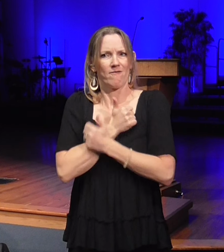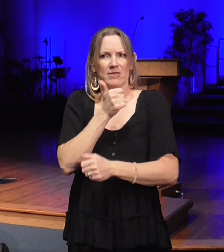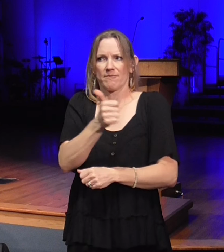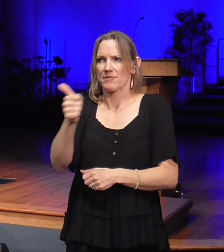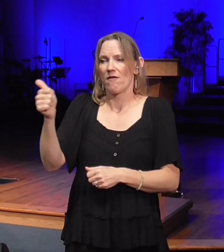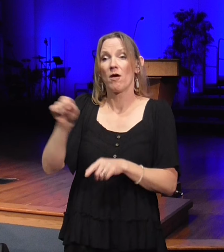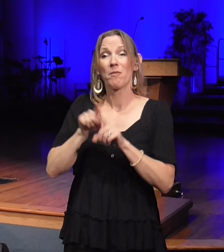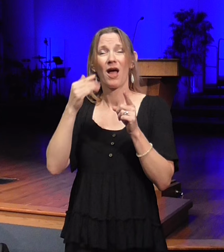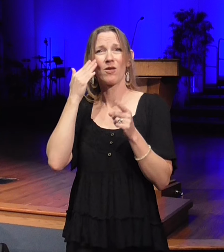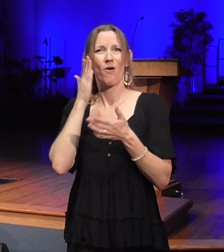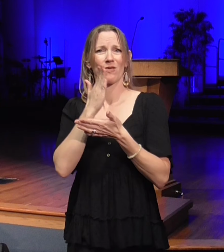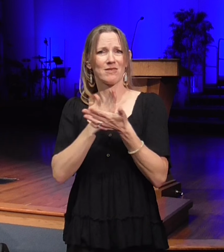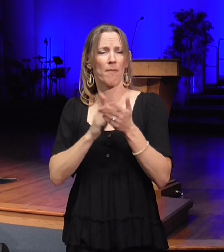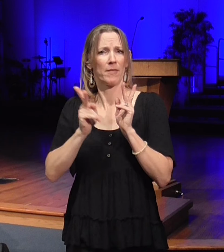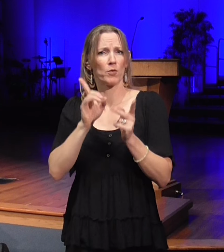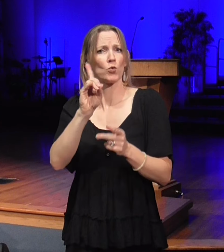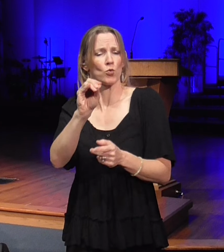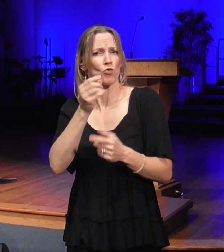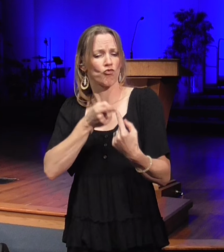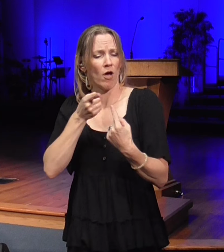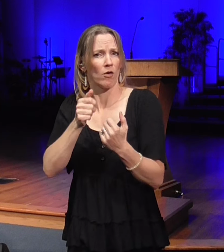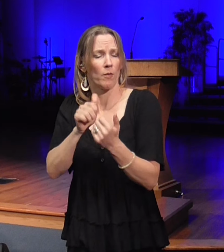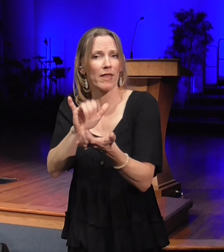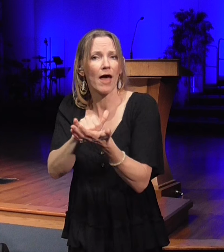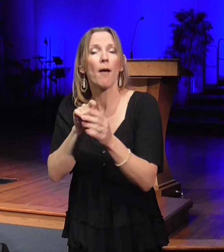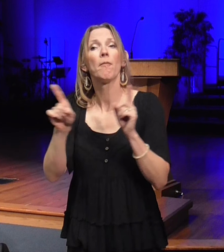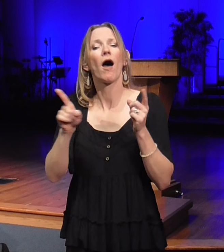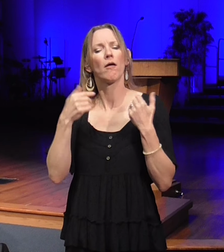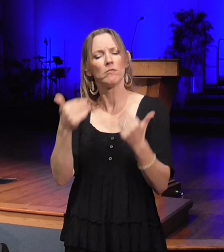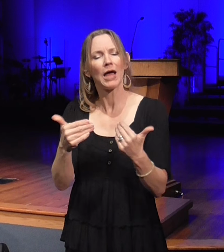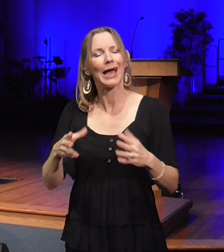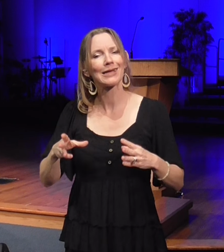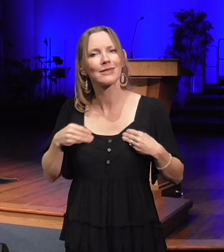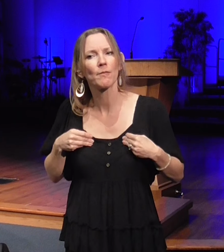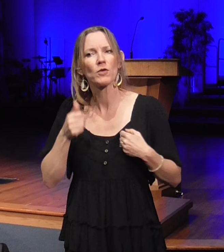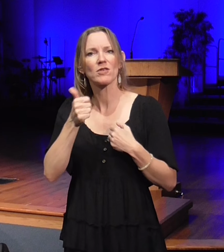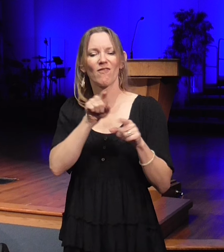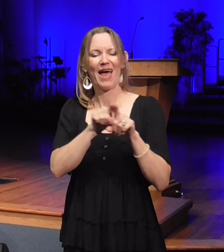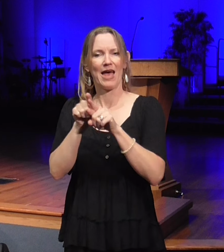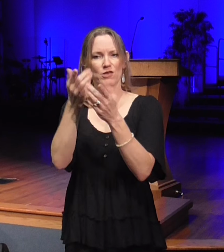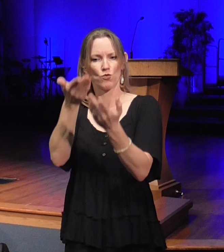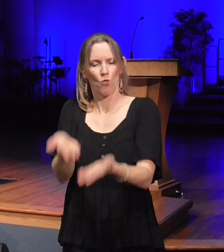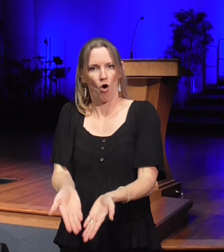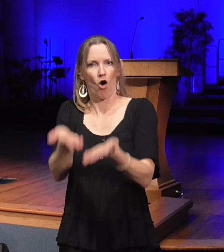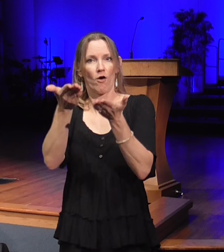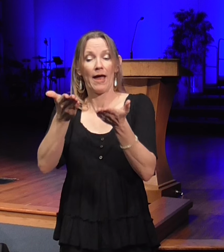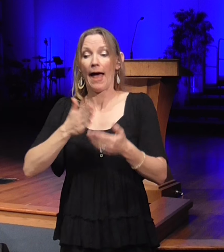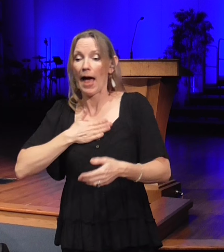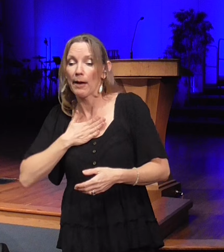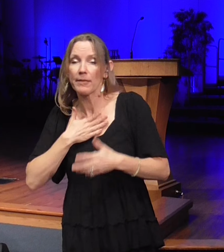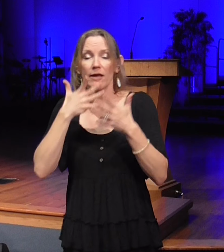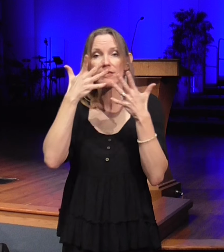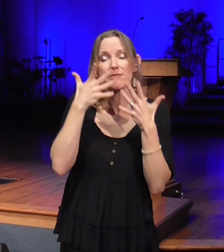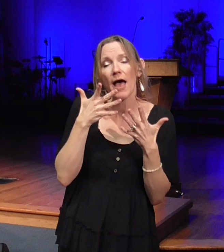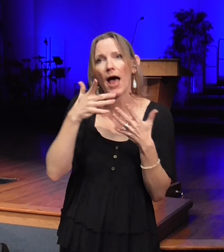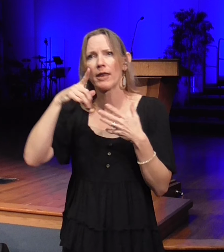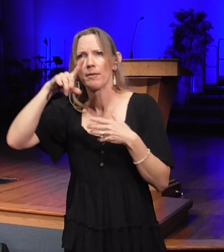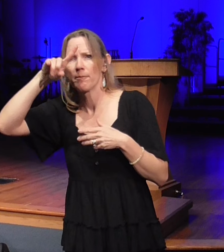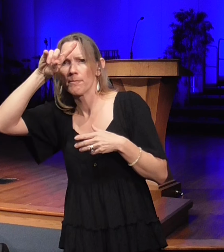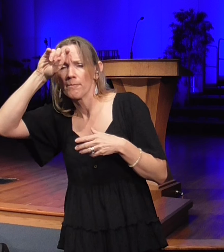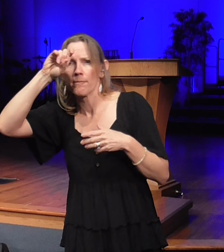know some of you really struggle with that. So if you could just accept yourself as you are, happy or sad,